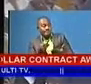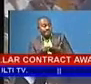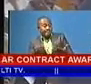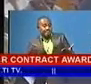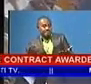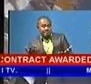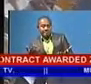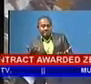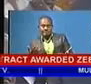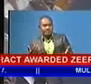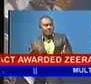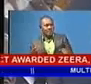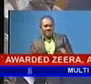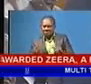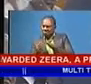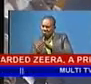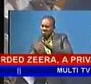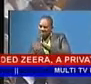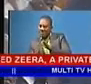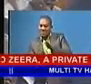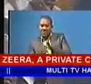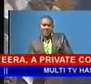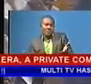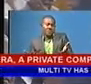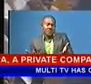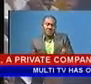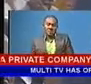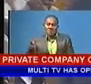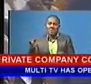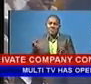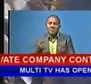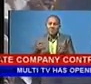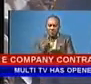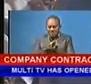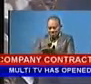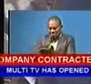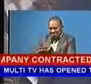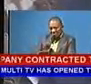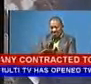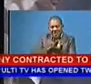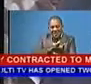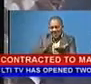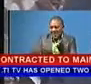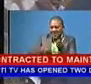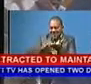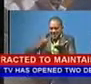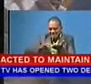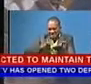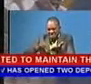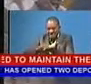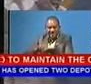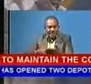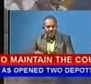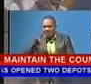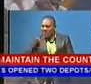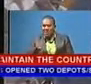has supplied, which shows numerous duplications, what they are trying to do is to clean up the table. And I think that is